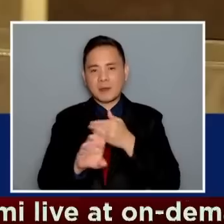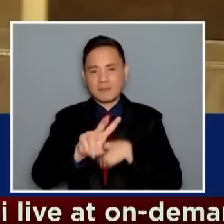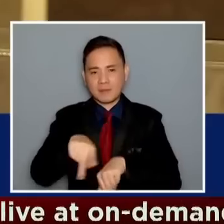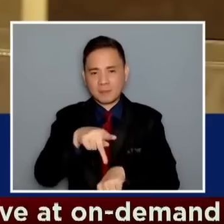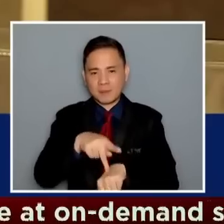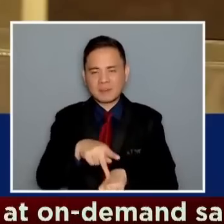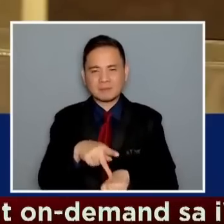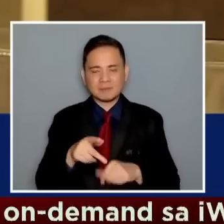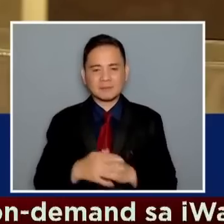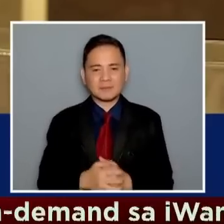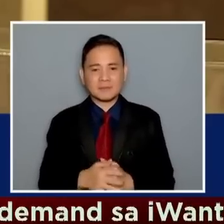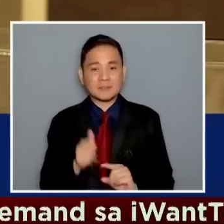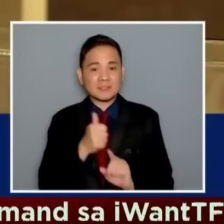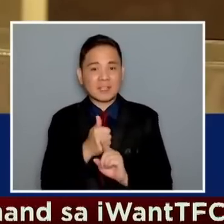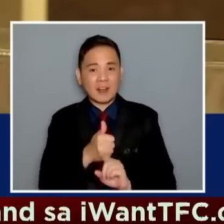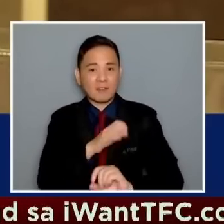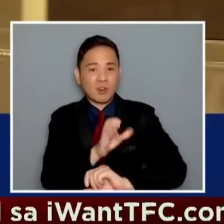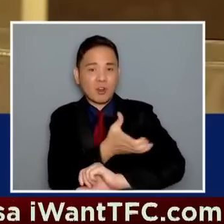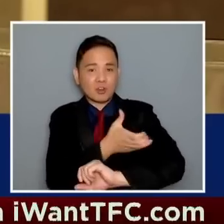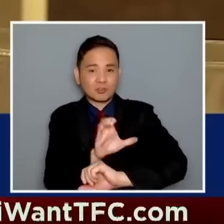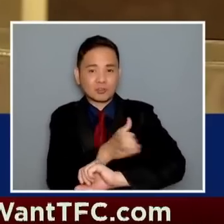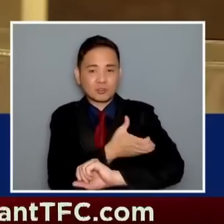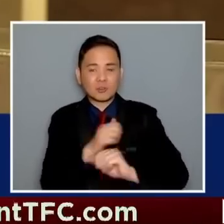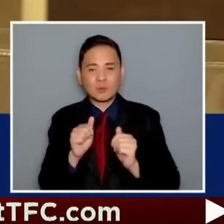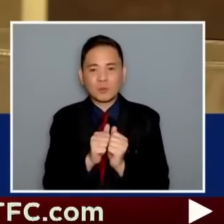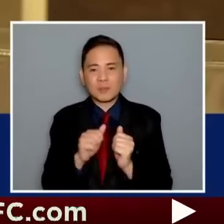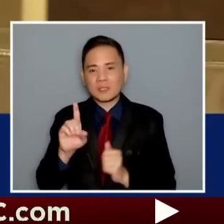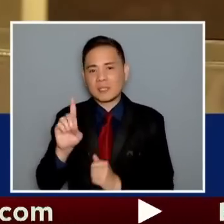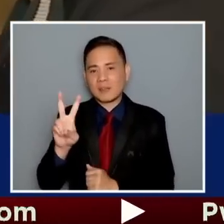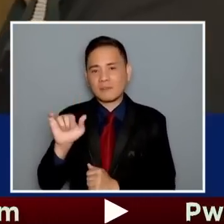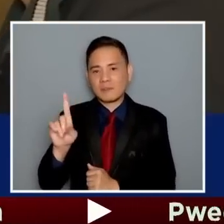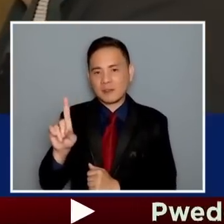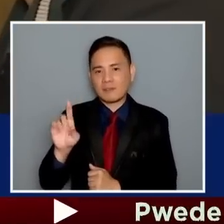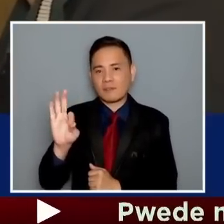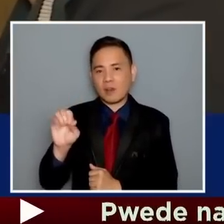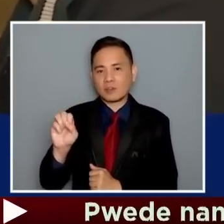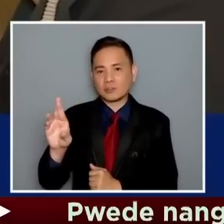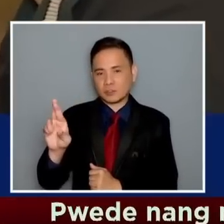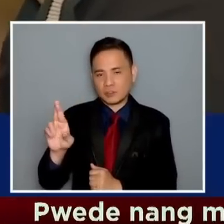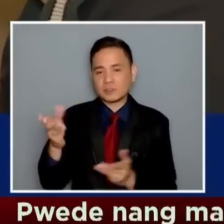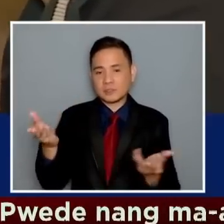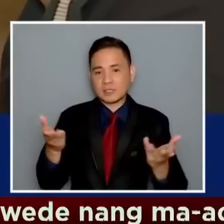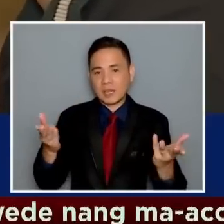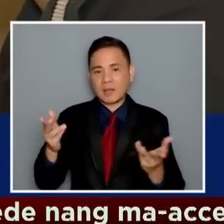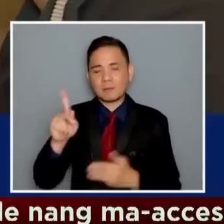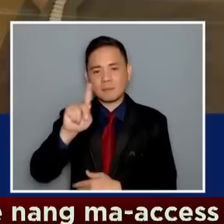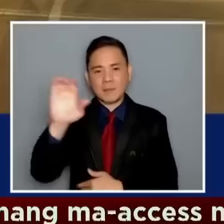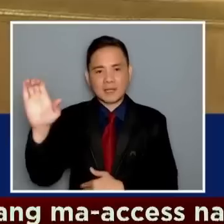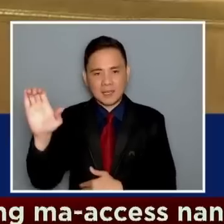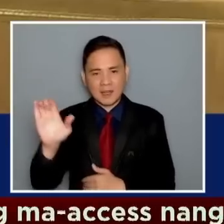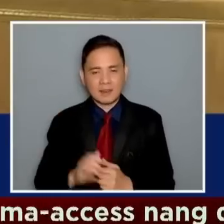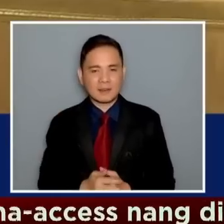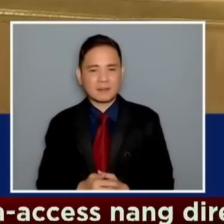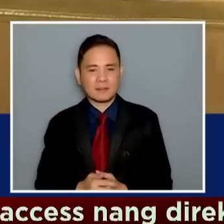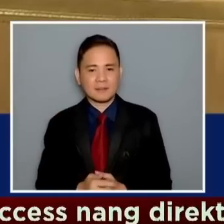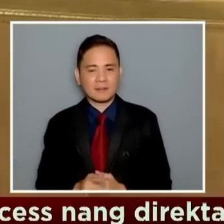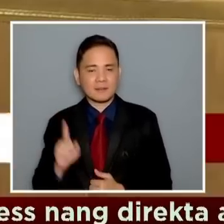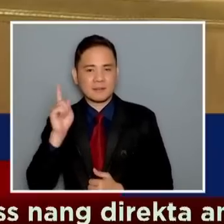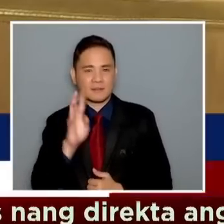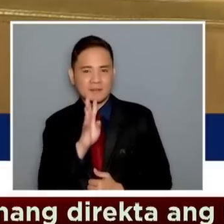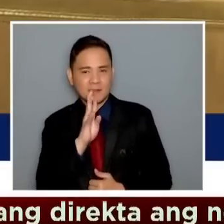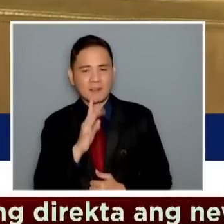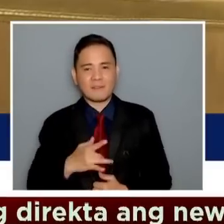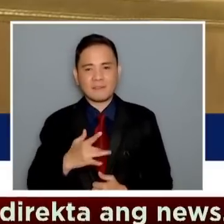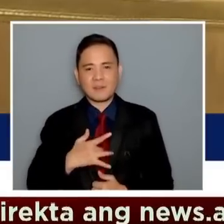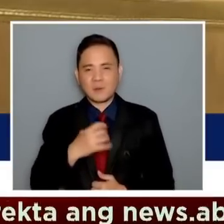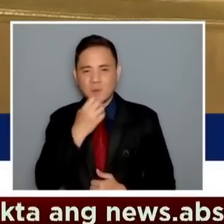si Pia sa concert ng award-winning songwriter-producer na si David Foster sa Pasay City. I've always felt that warmth and a connection here.